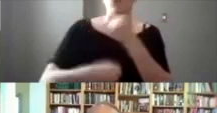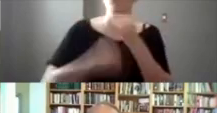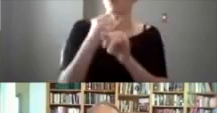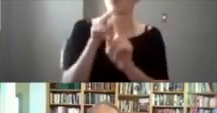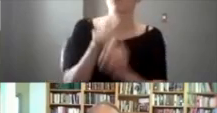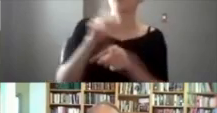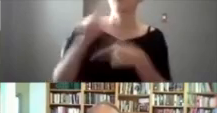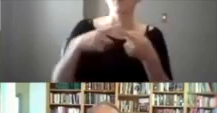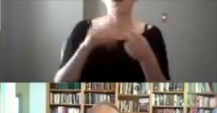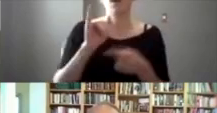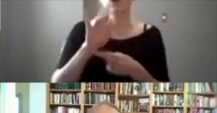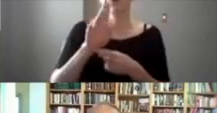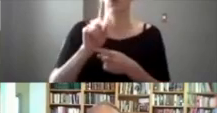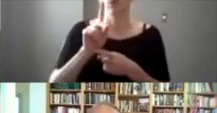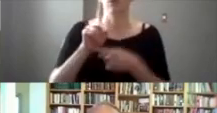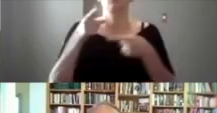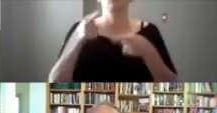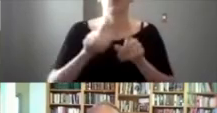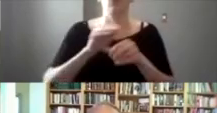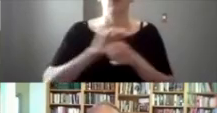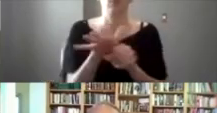services during the COVID pandemic.